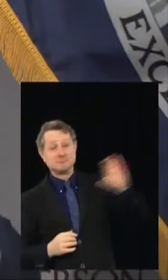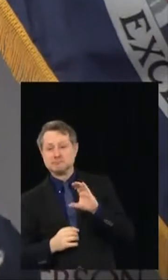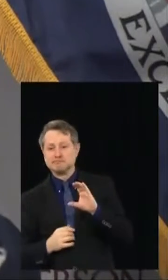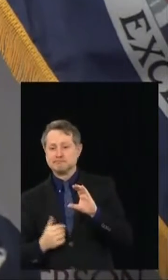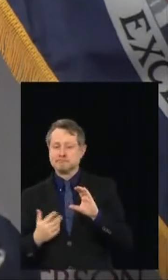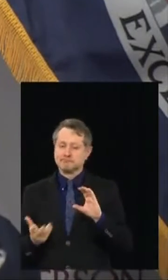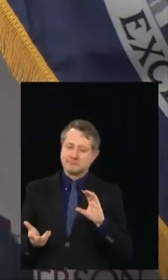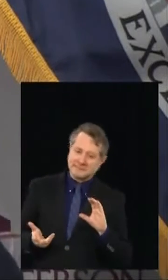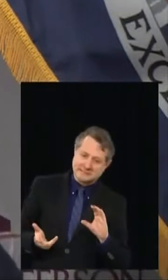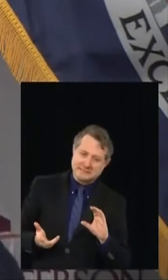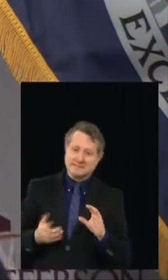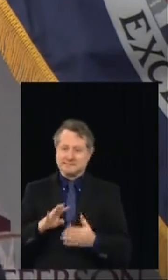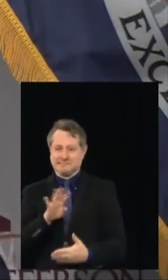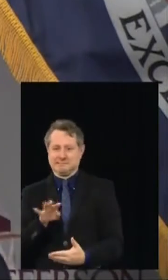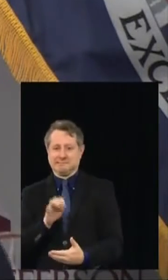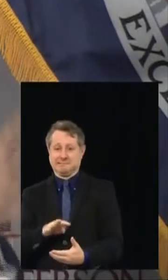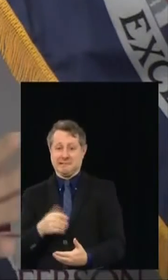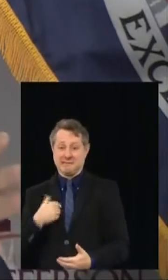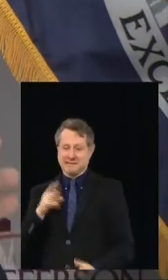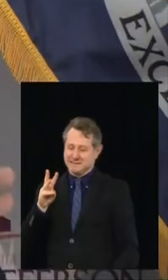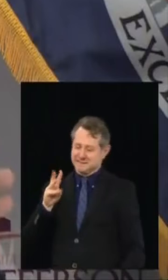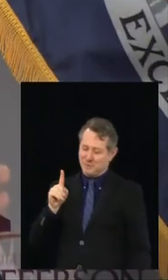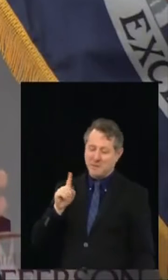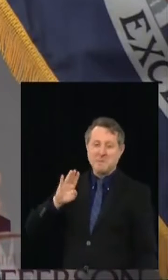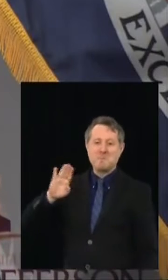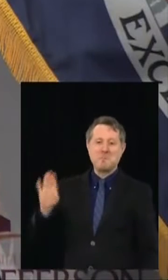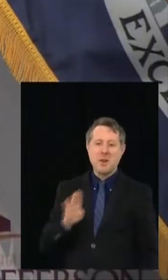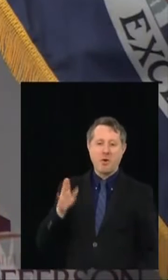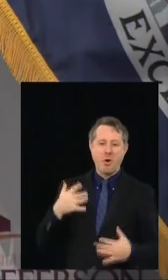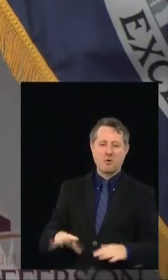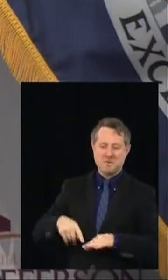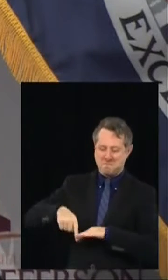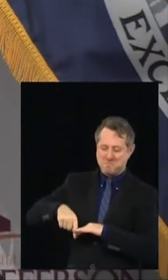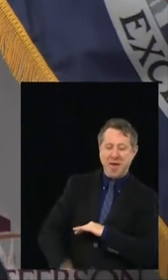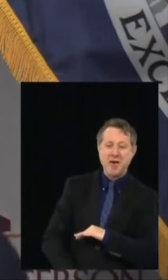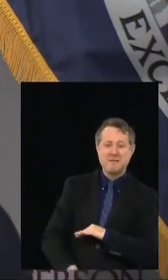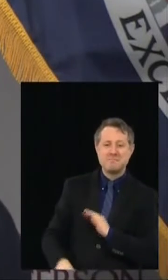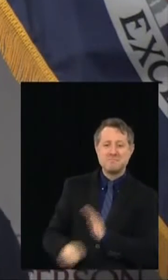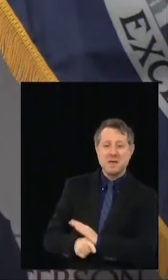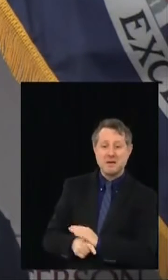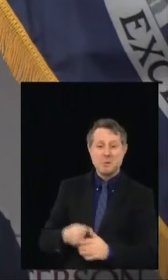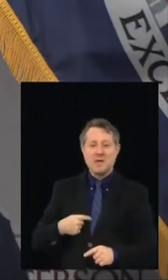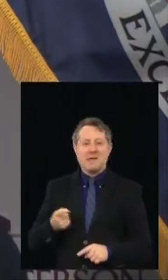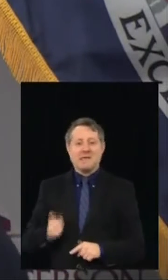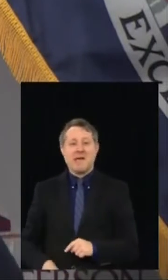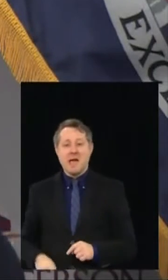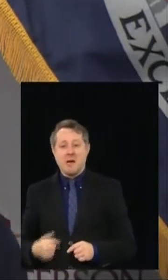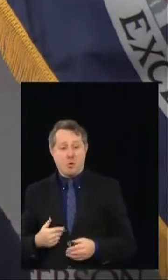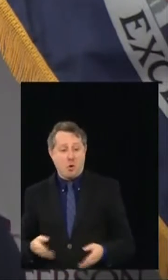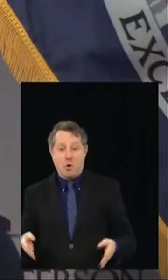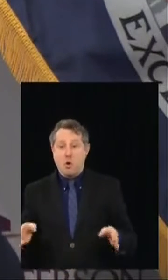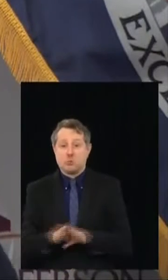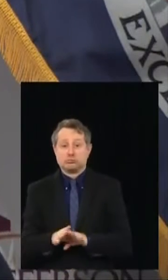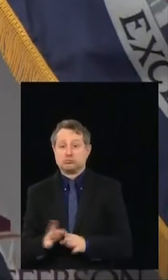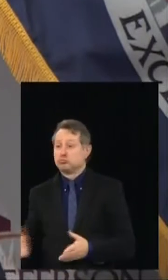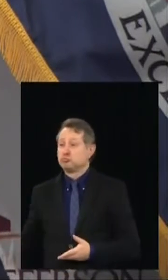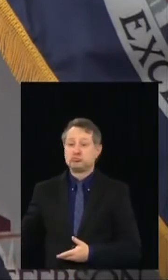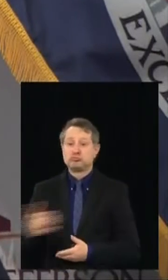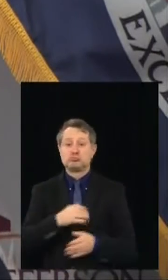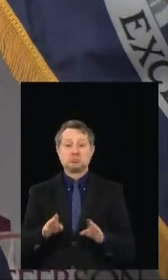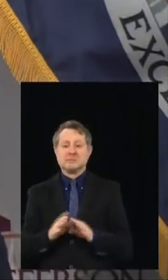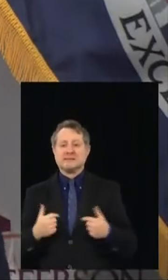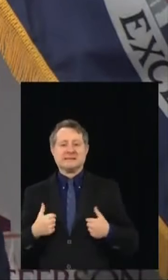$61 billion deficit. There is no way I can make up that deficit. I am very good at